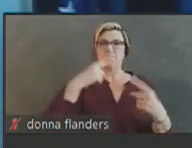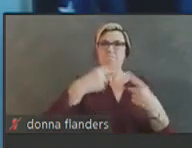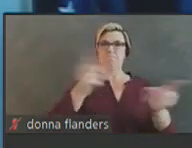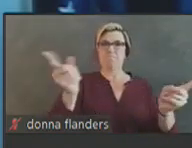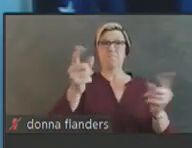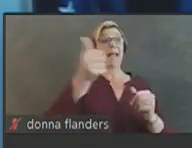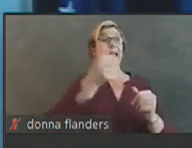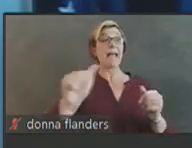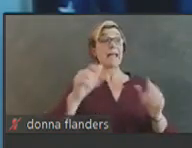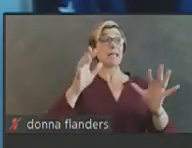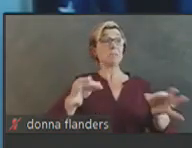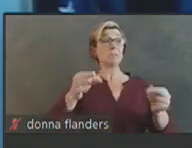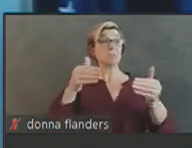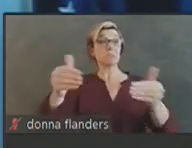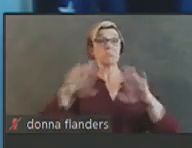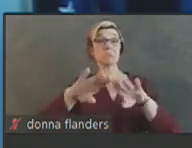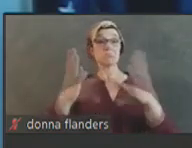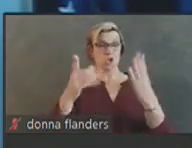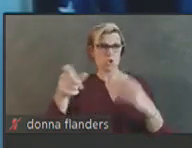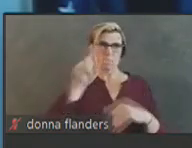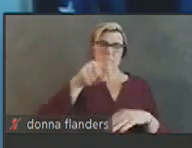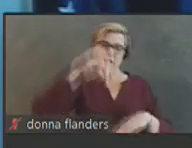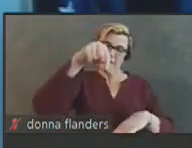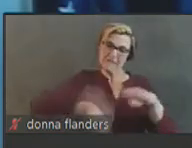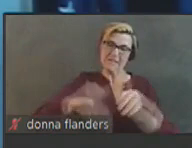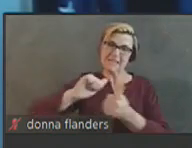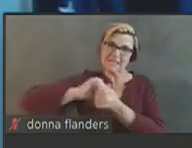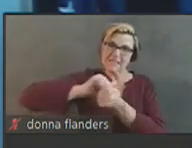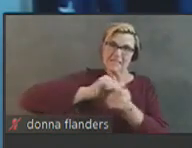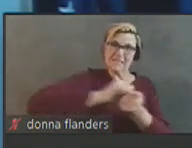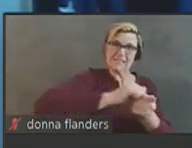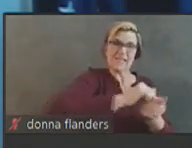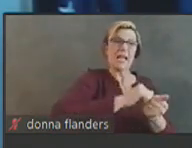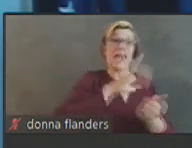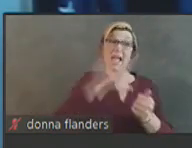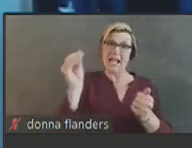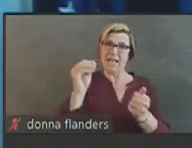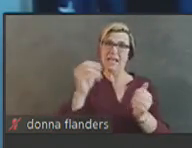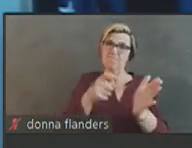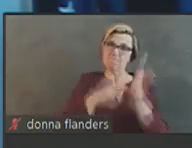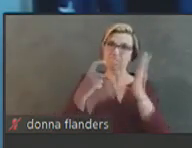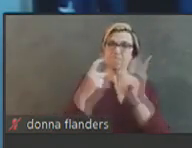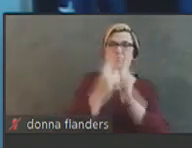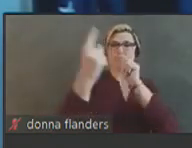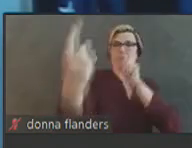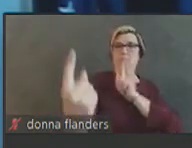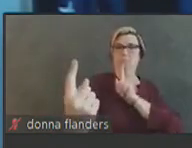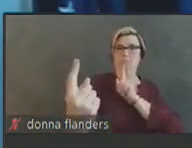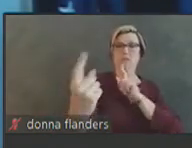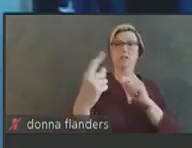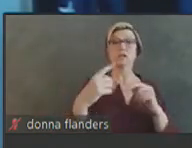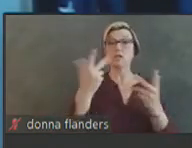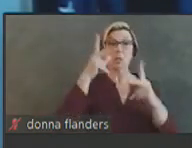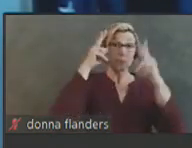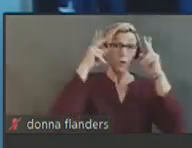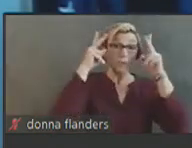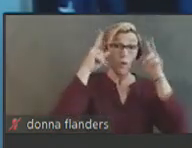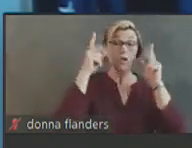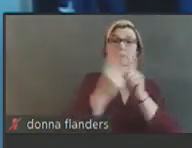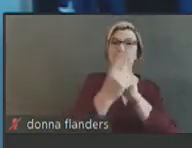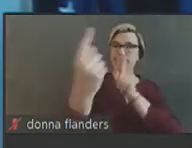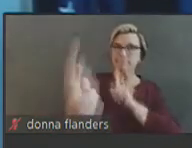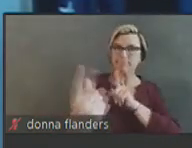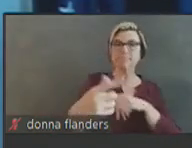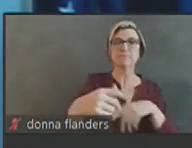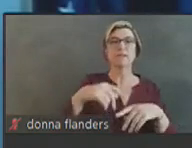highly sanitized condition, maintaining a socially distanced beauty parlor or barbershop.